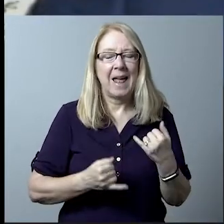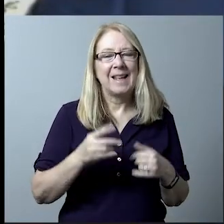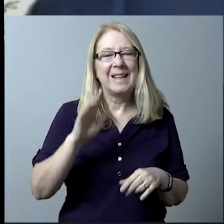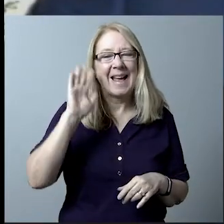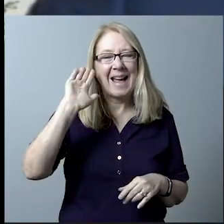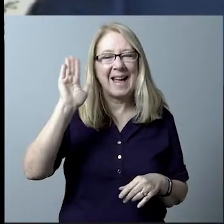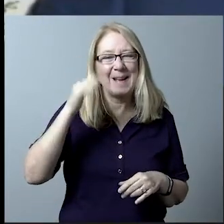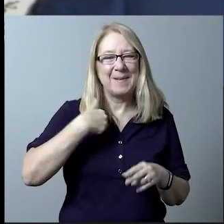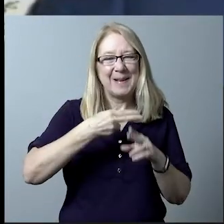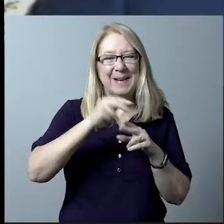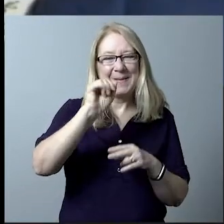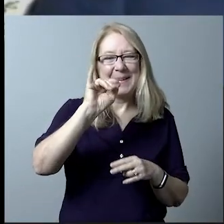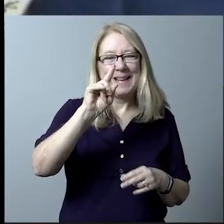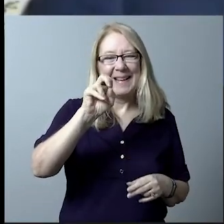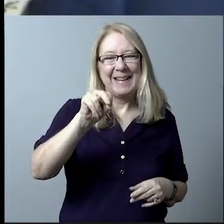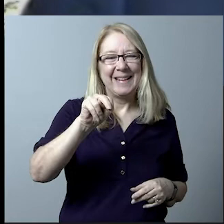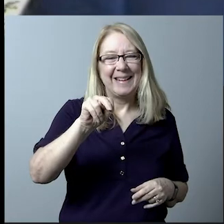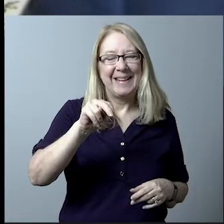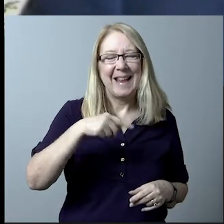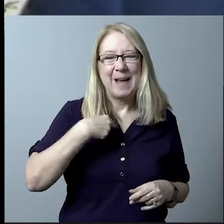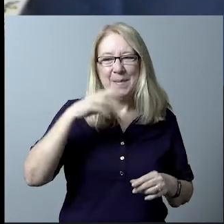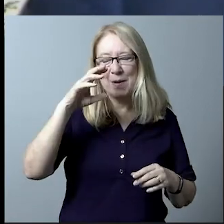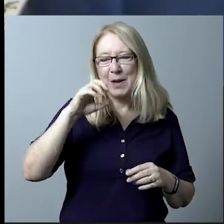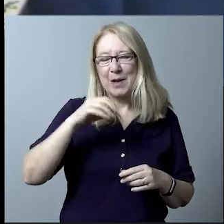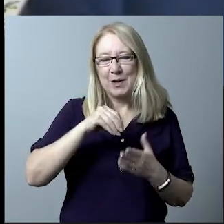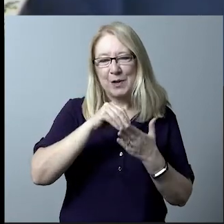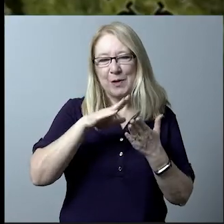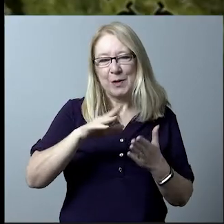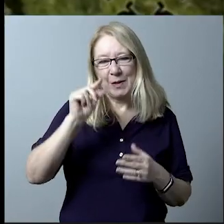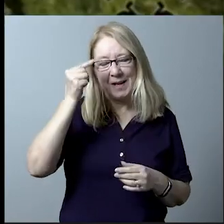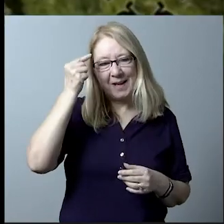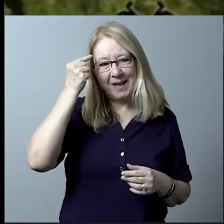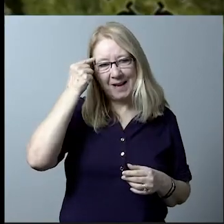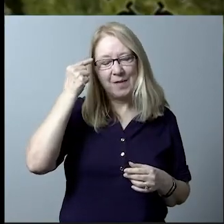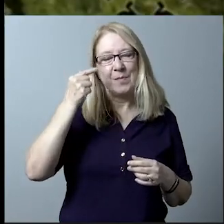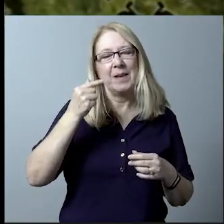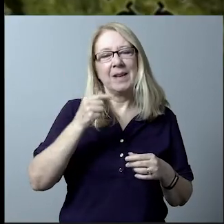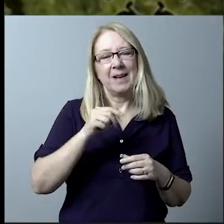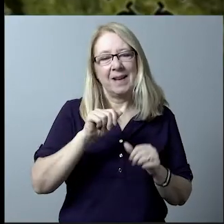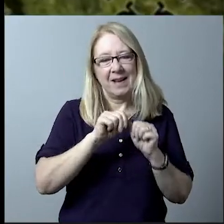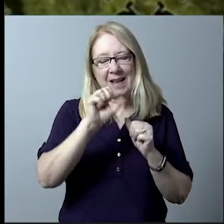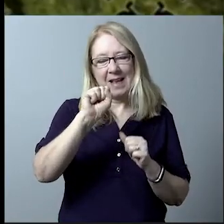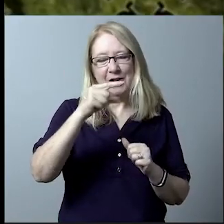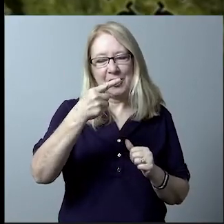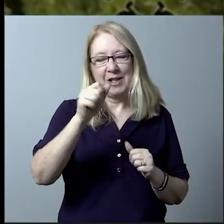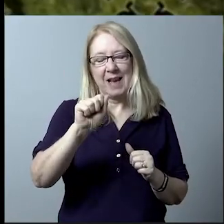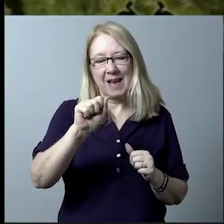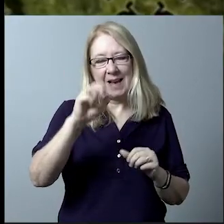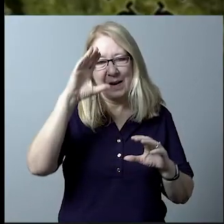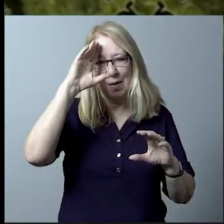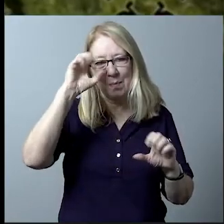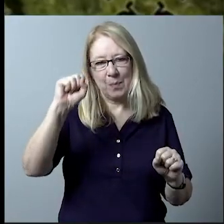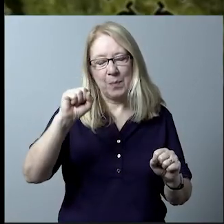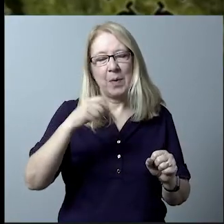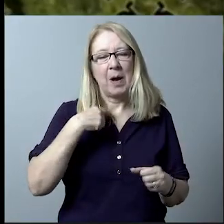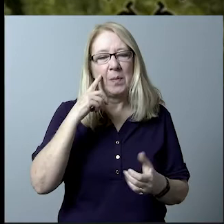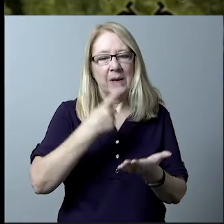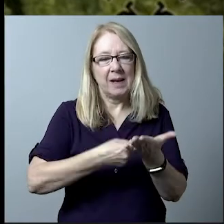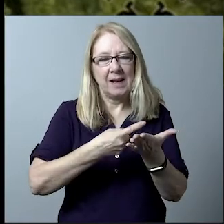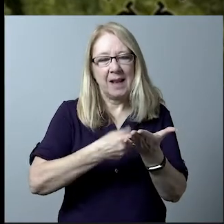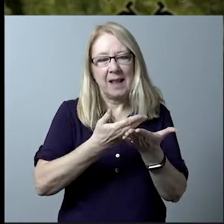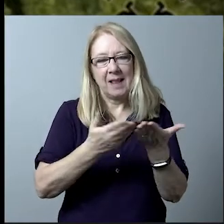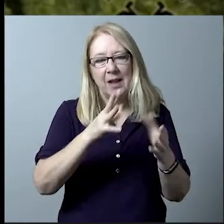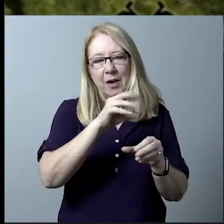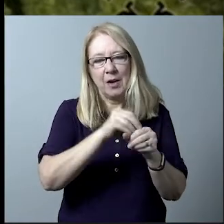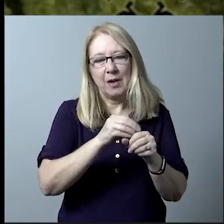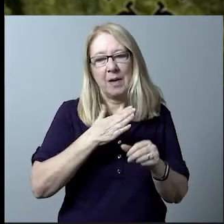Saving me for last. Hi, my name is Aiden. I'm the Student Government Association president on campus, and a lot of the efforts that I'm going to